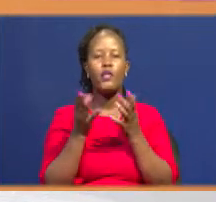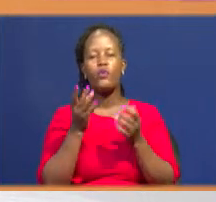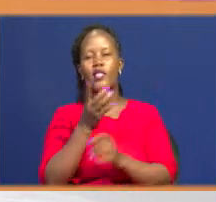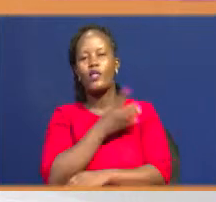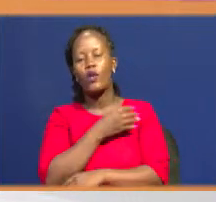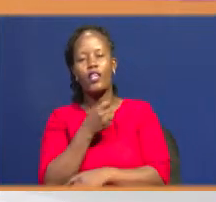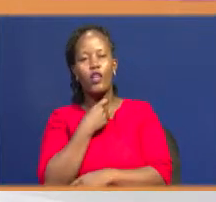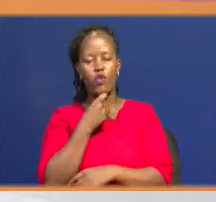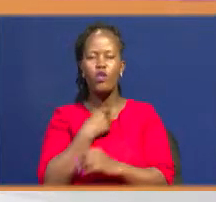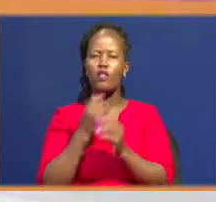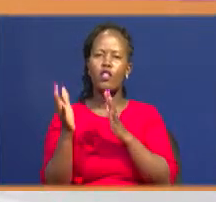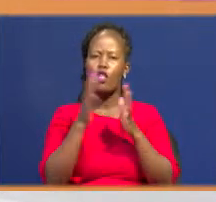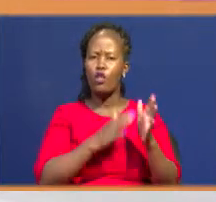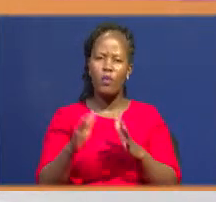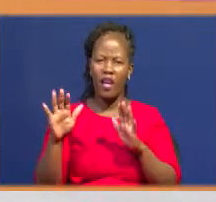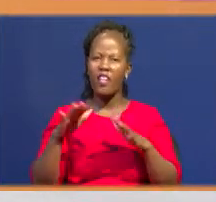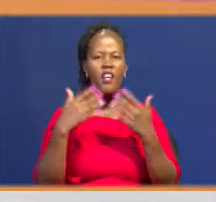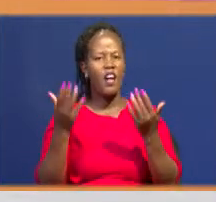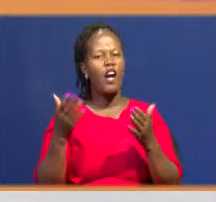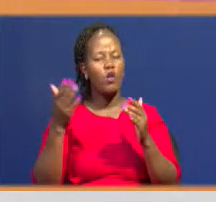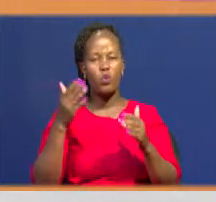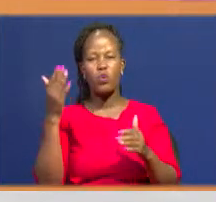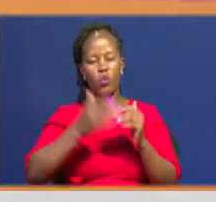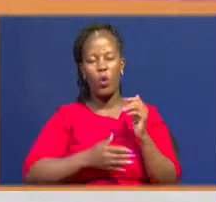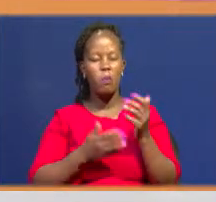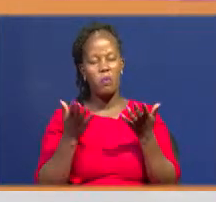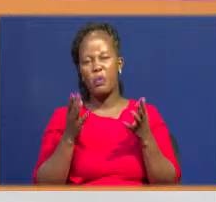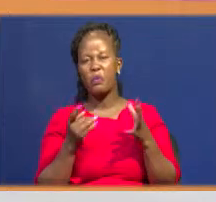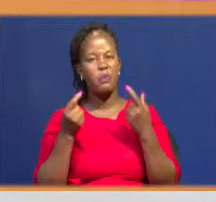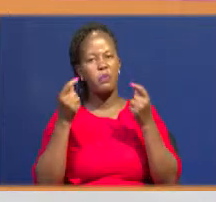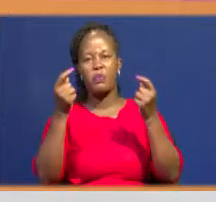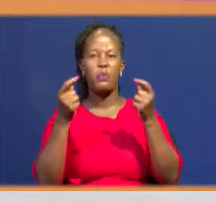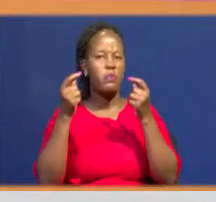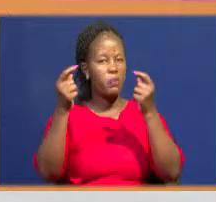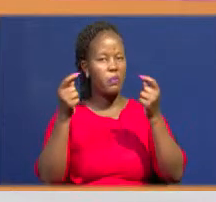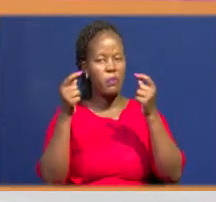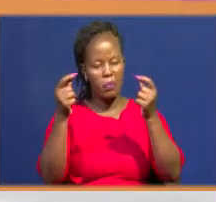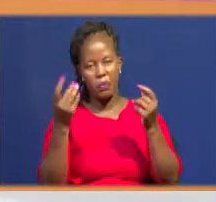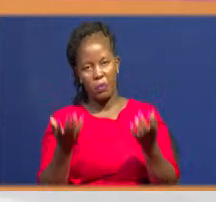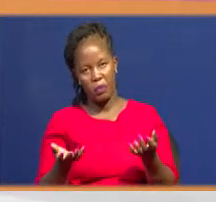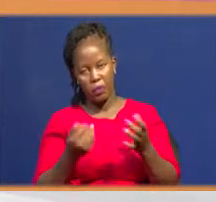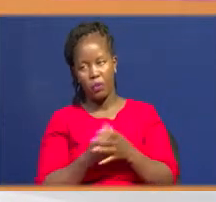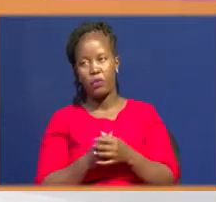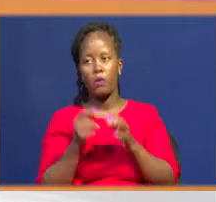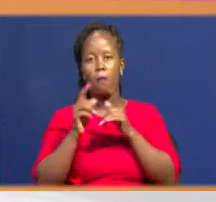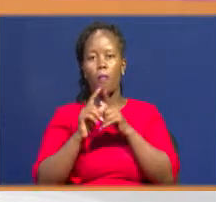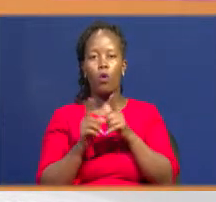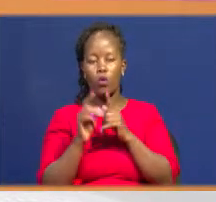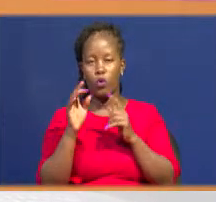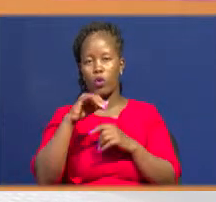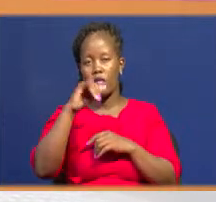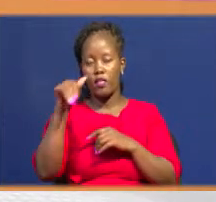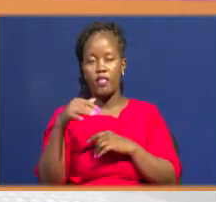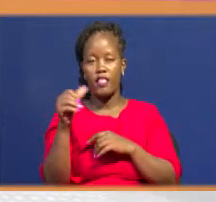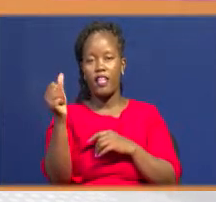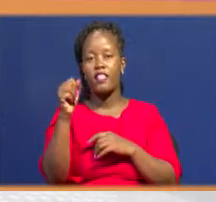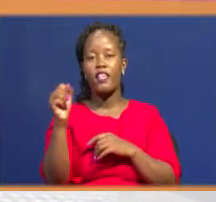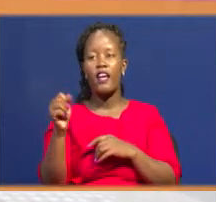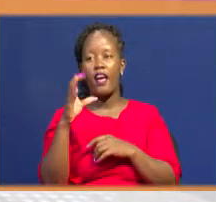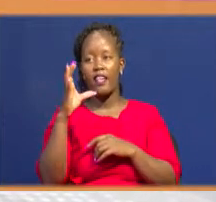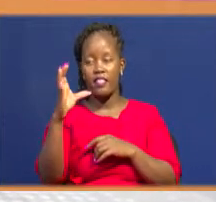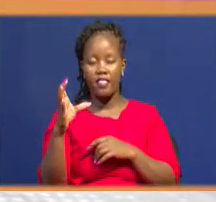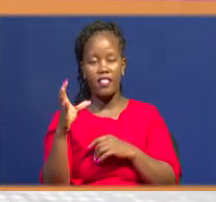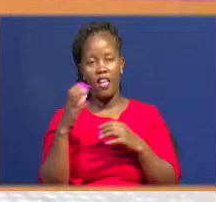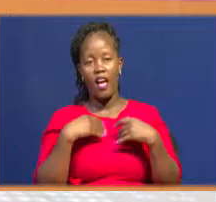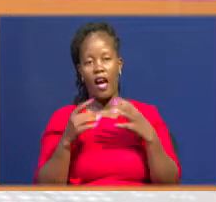an end to the impasse between the union and the government. The Judicial Service Commission is